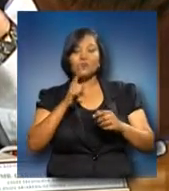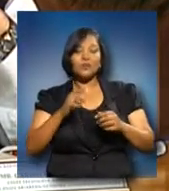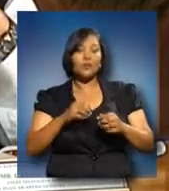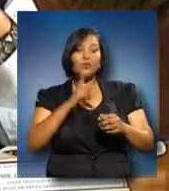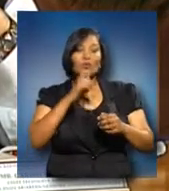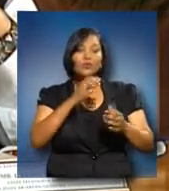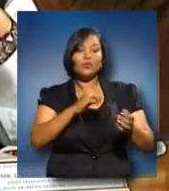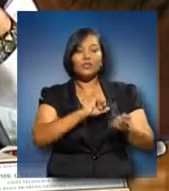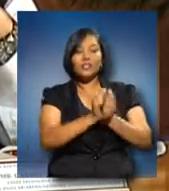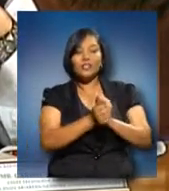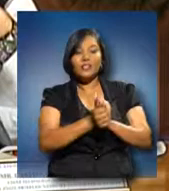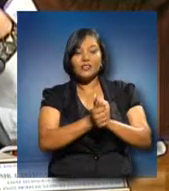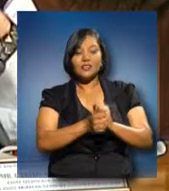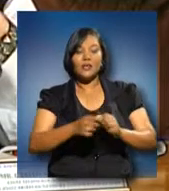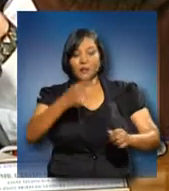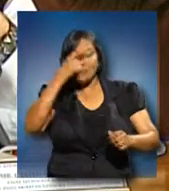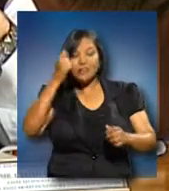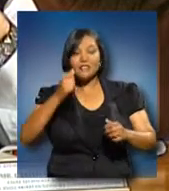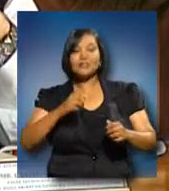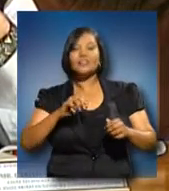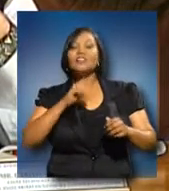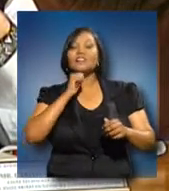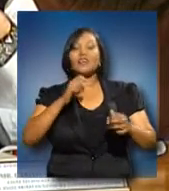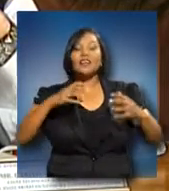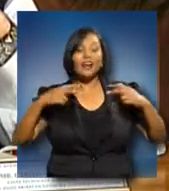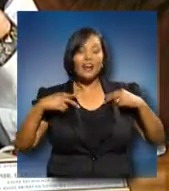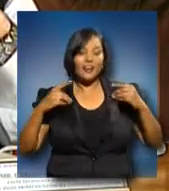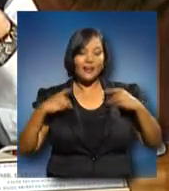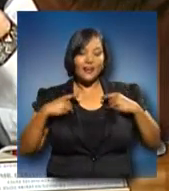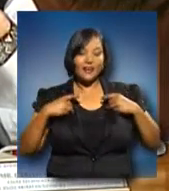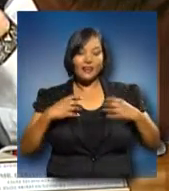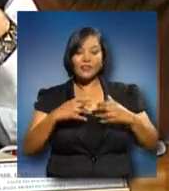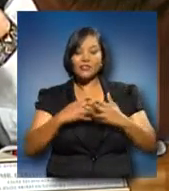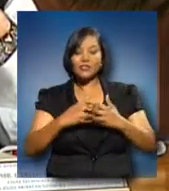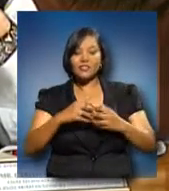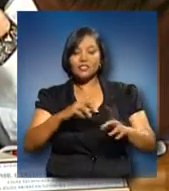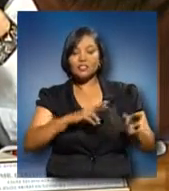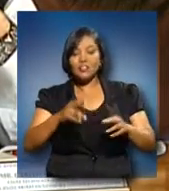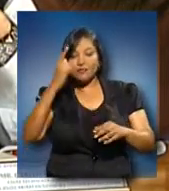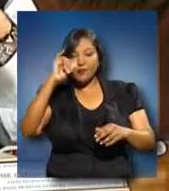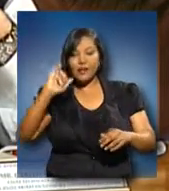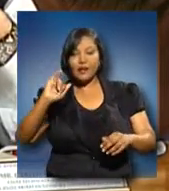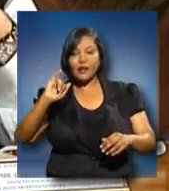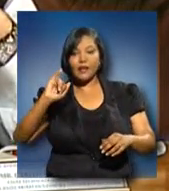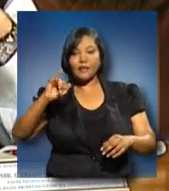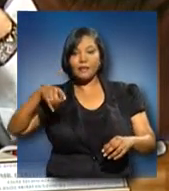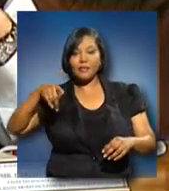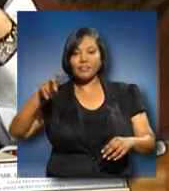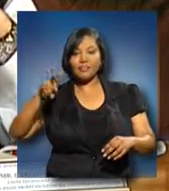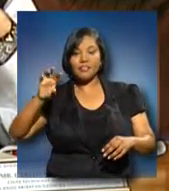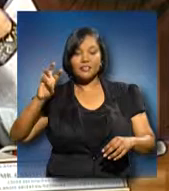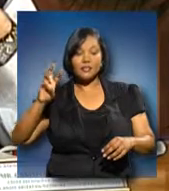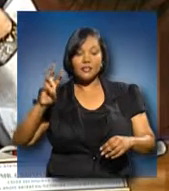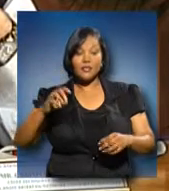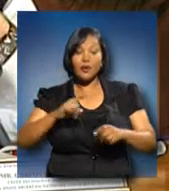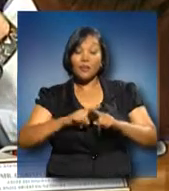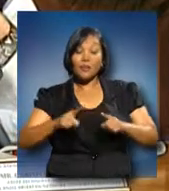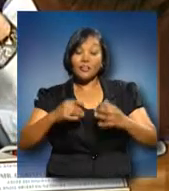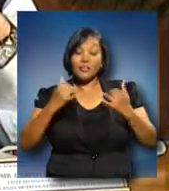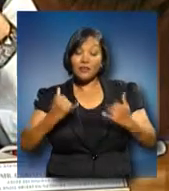be almost no use for it. But that's a situation that has changed. 2 years ago, it changed a